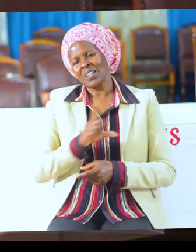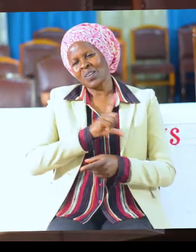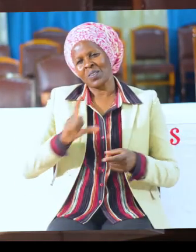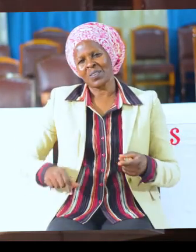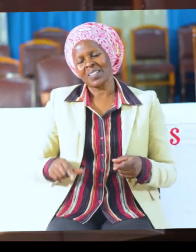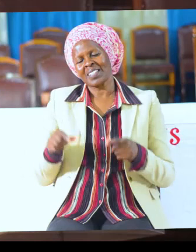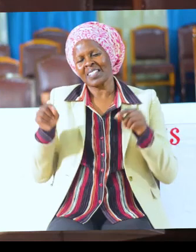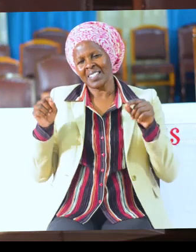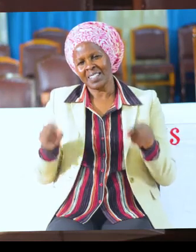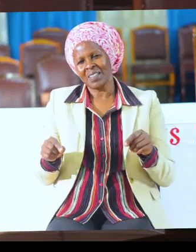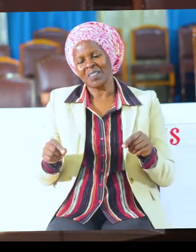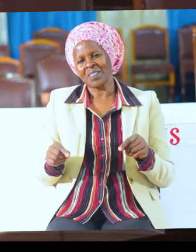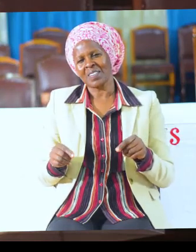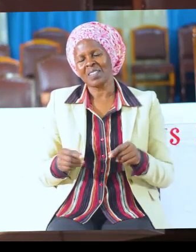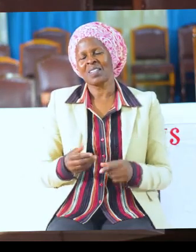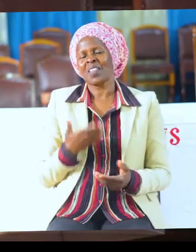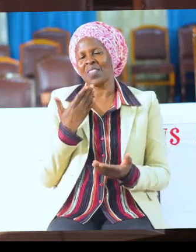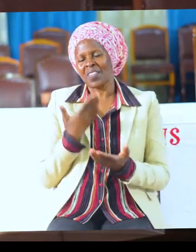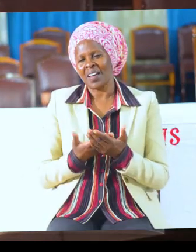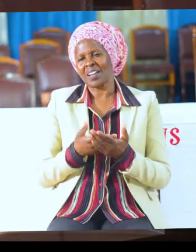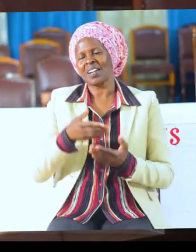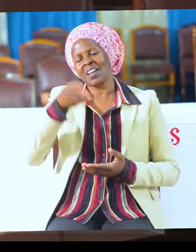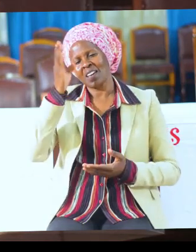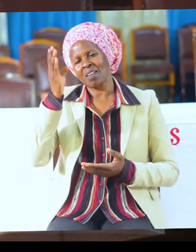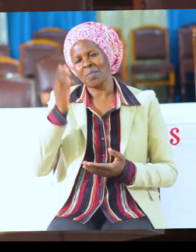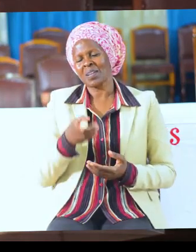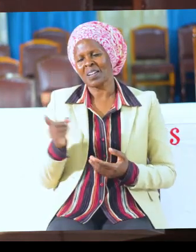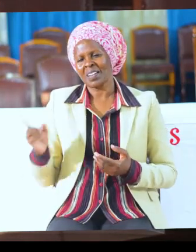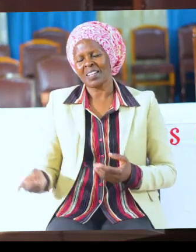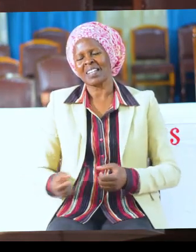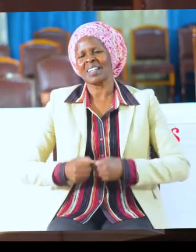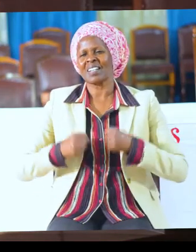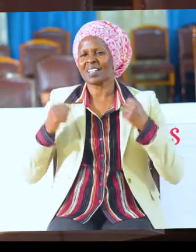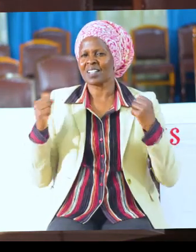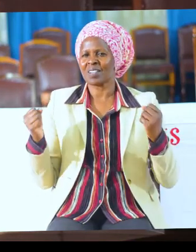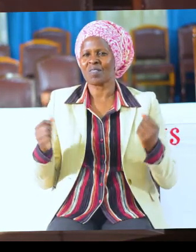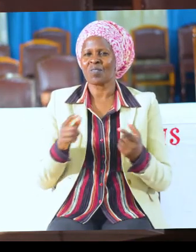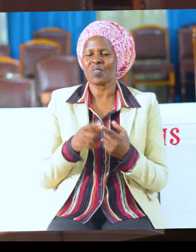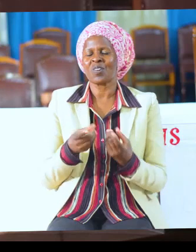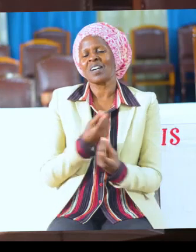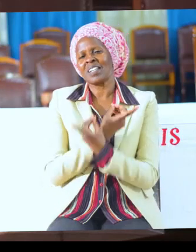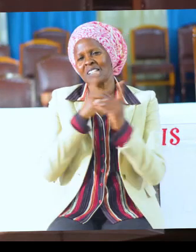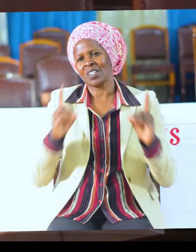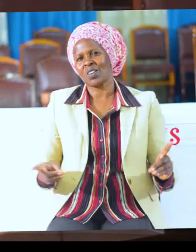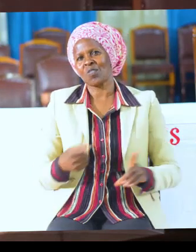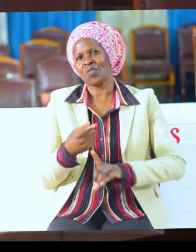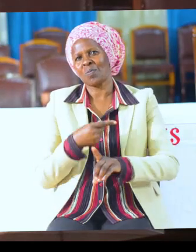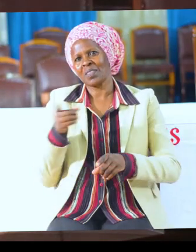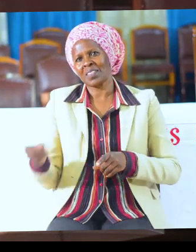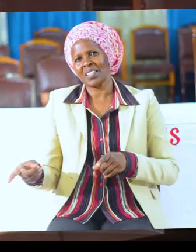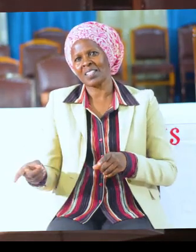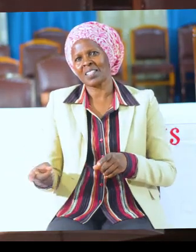he feels that indeed I am thanking him and I am grateful to him for delivering me from this,